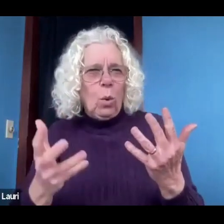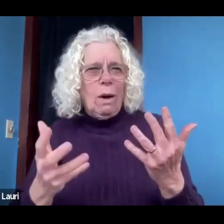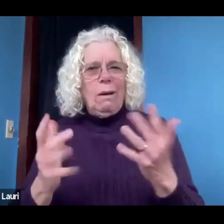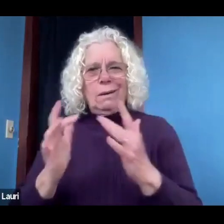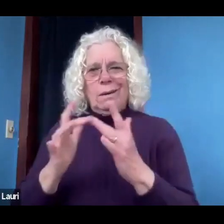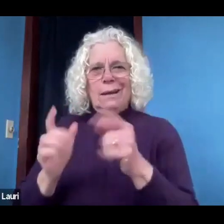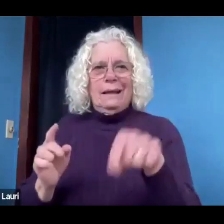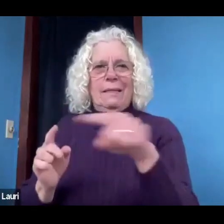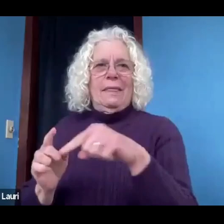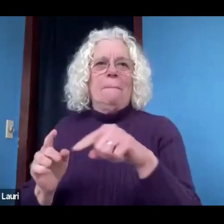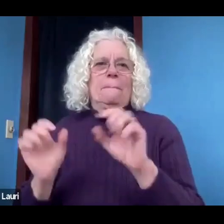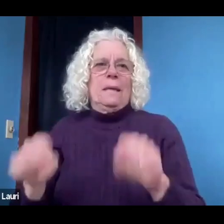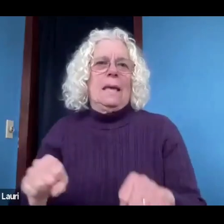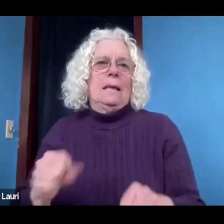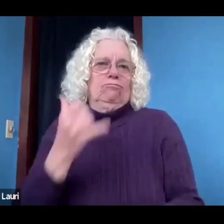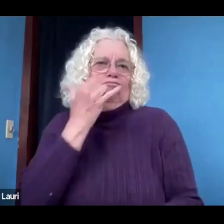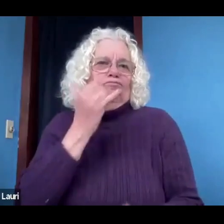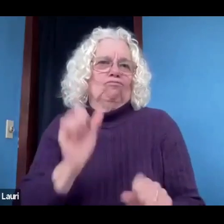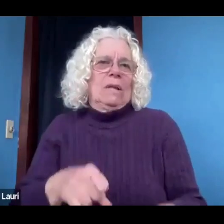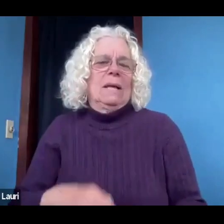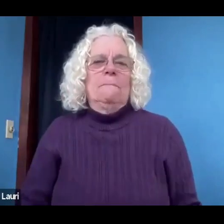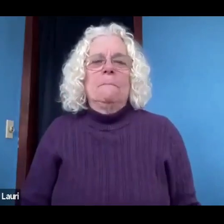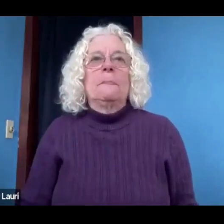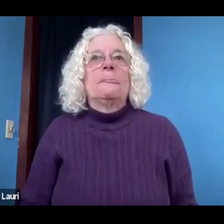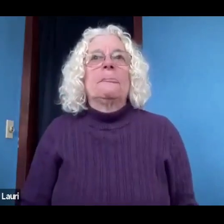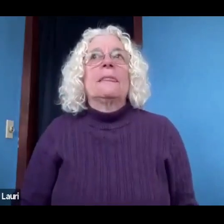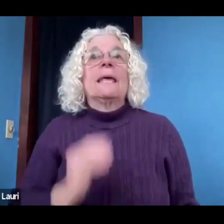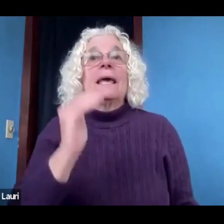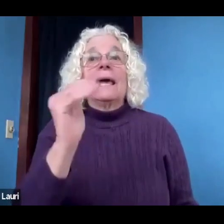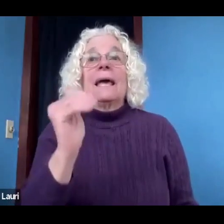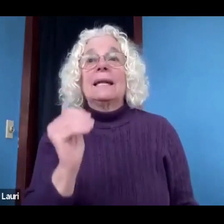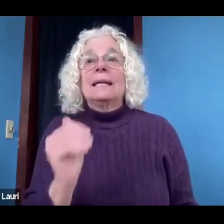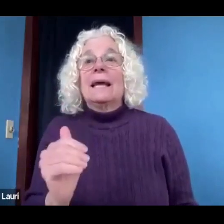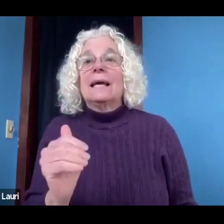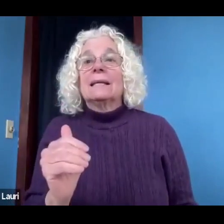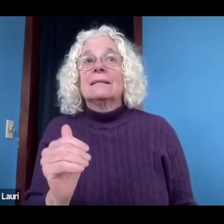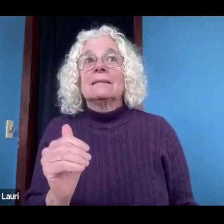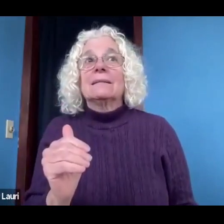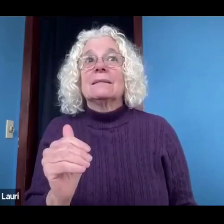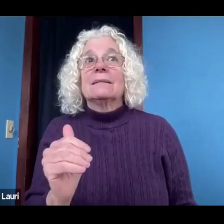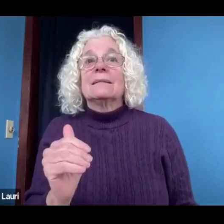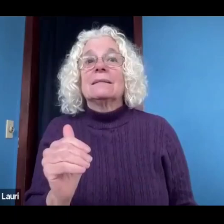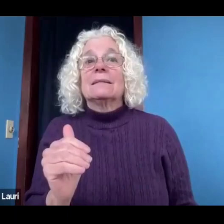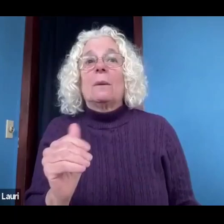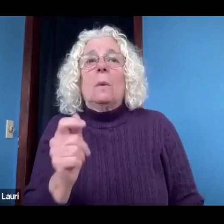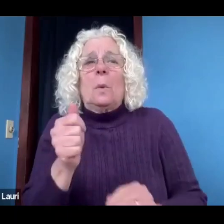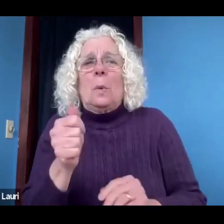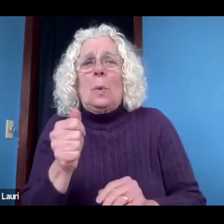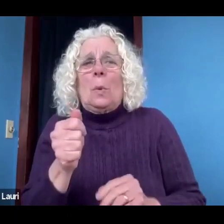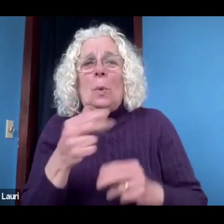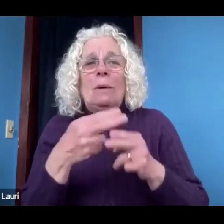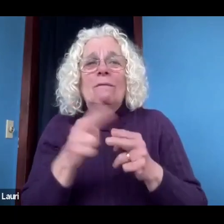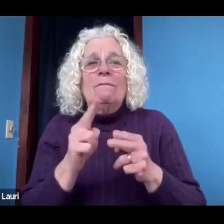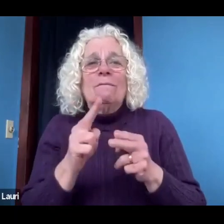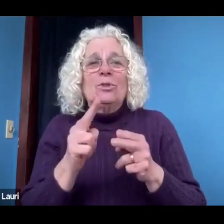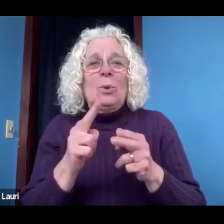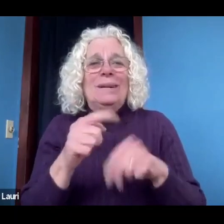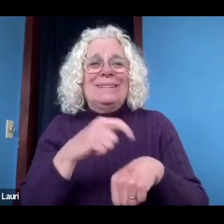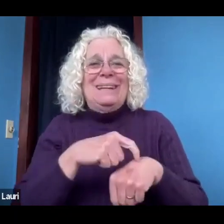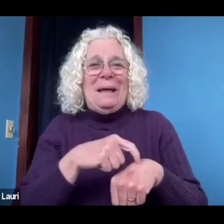ones, just give us a call. And now we're just going to run into a little bit of time for questions.